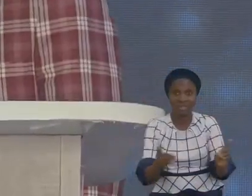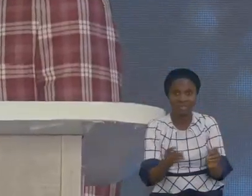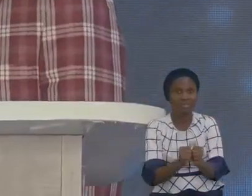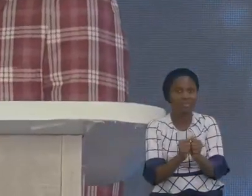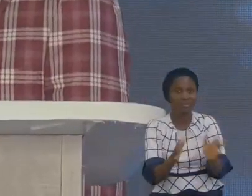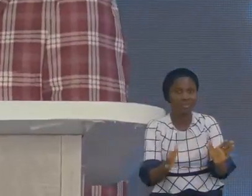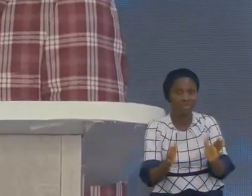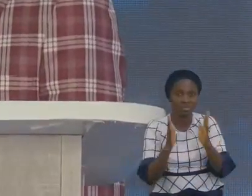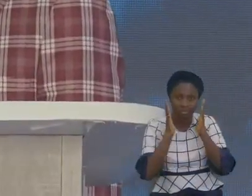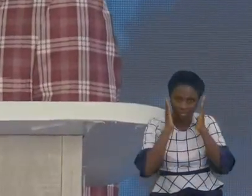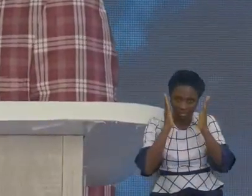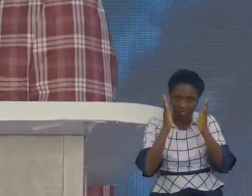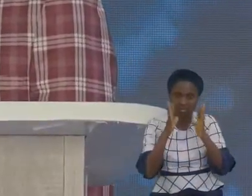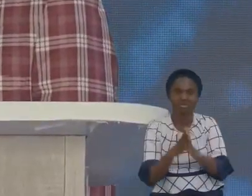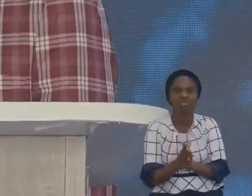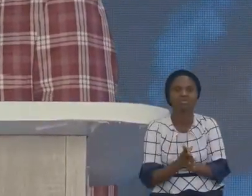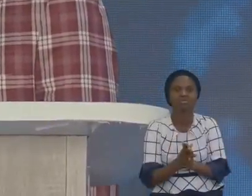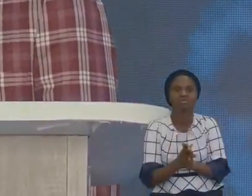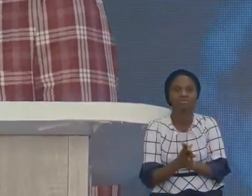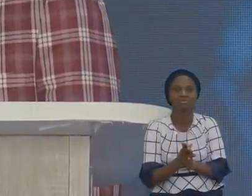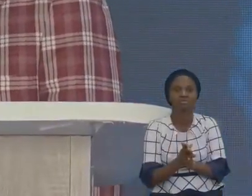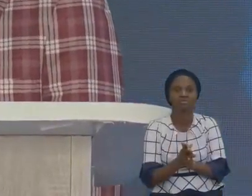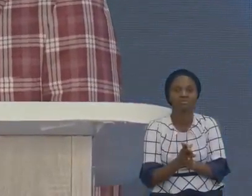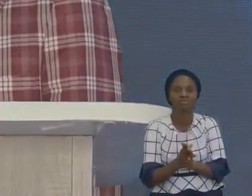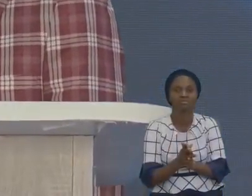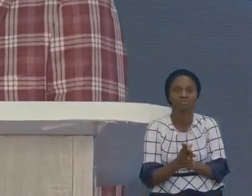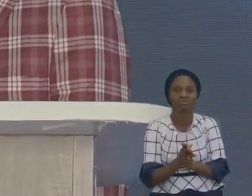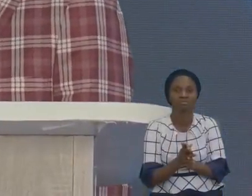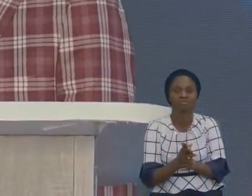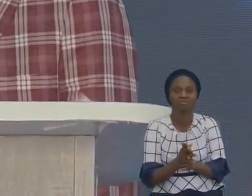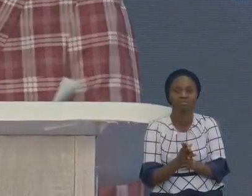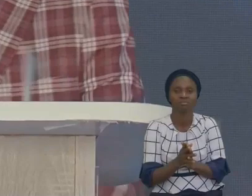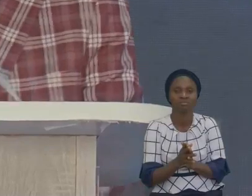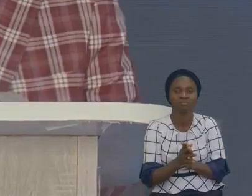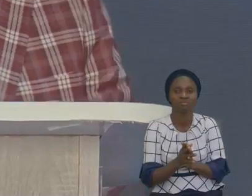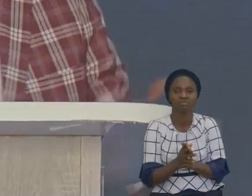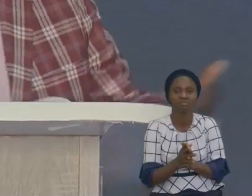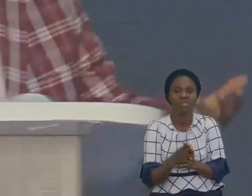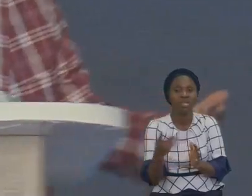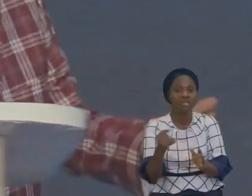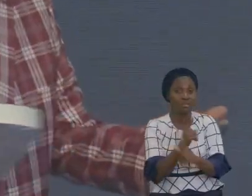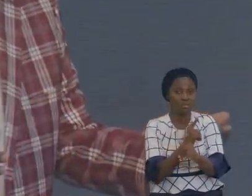The Lord delivered them out of the land of Egypt.